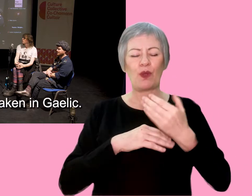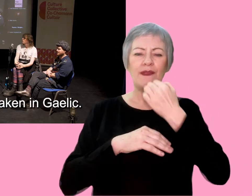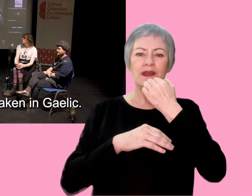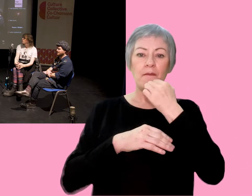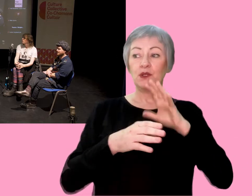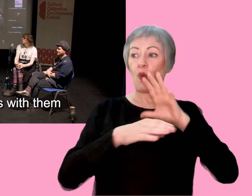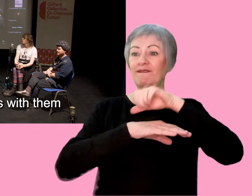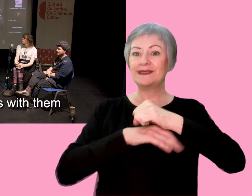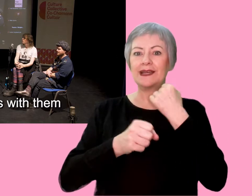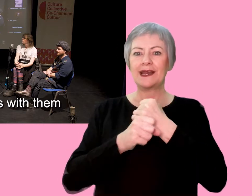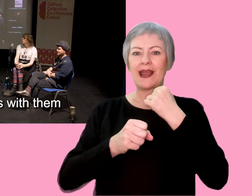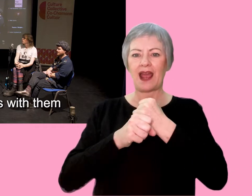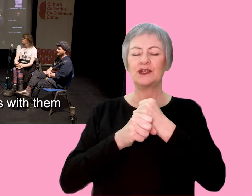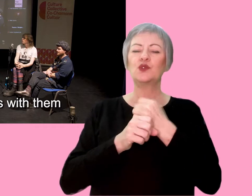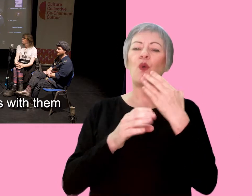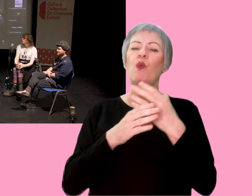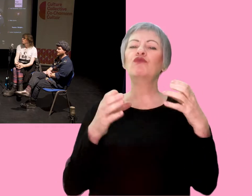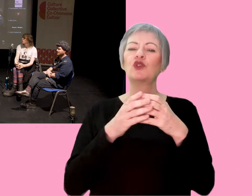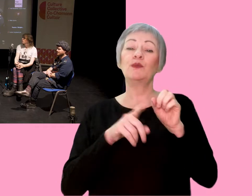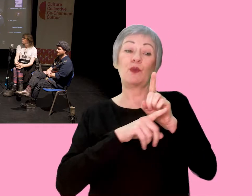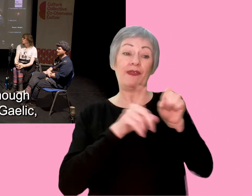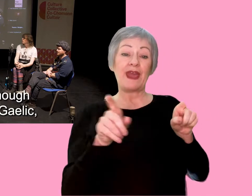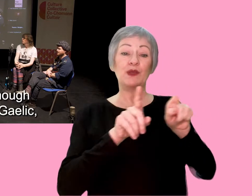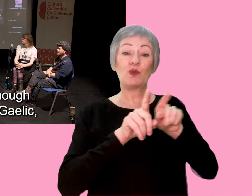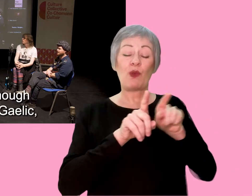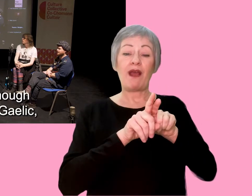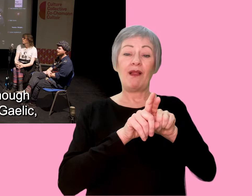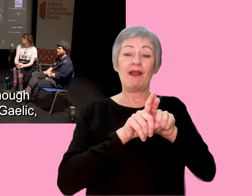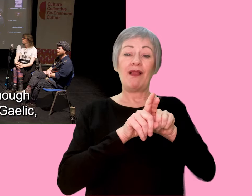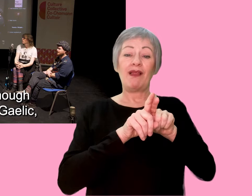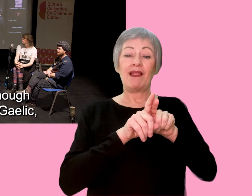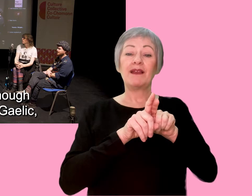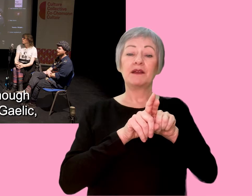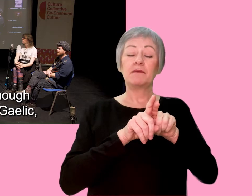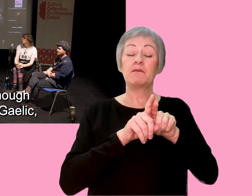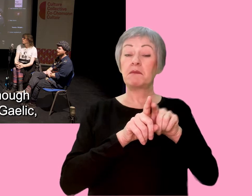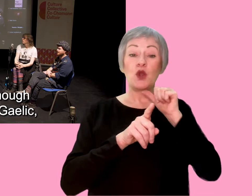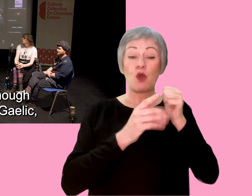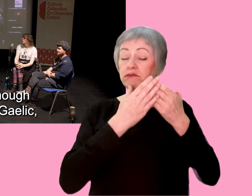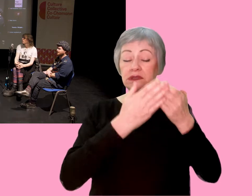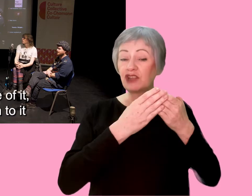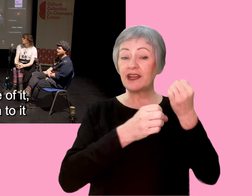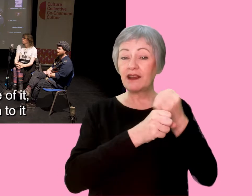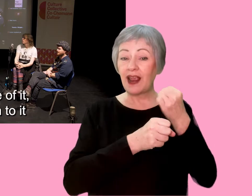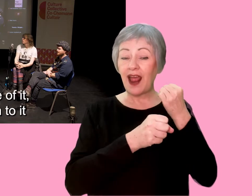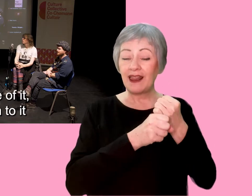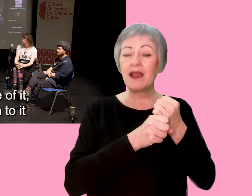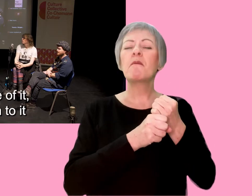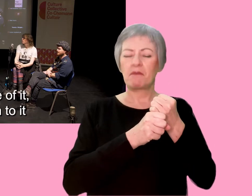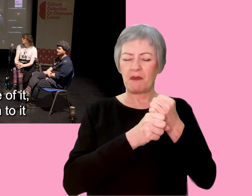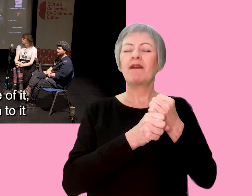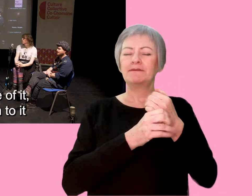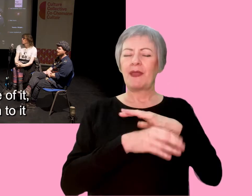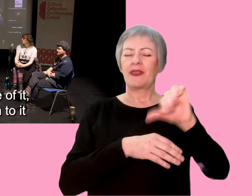have overtaken in Gaelic. So I've also done workshops with them, because I think although they're not studying Gaelic, they're well aware of